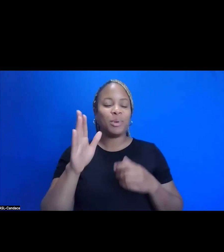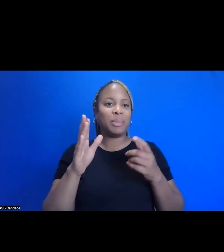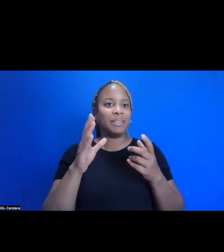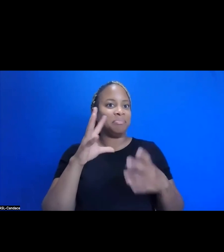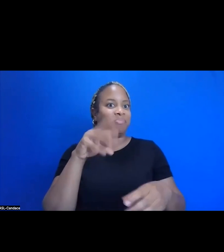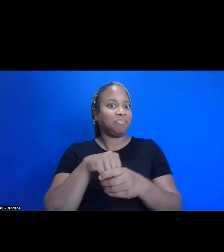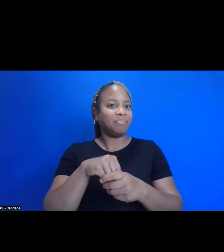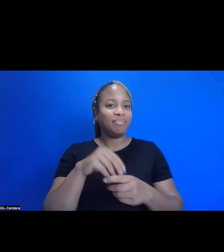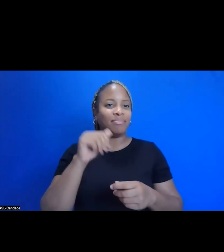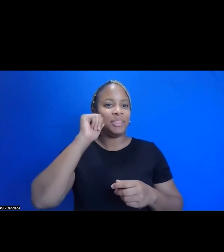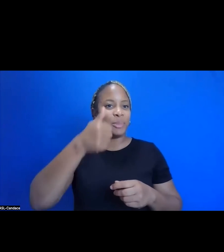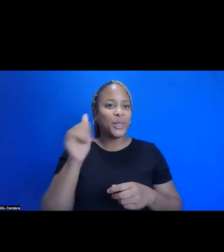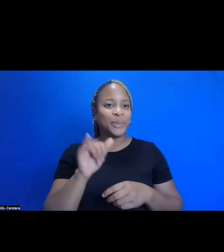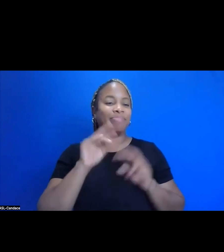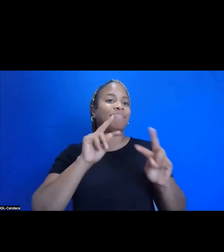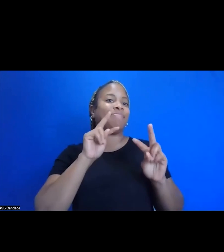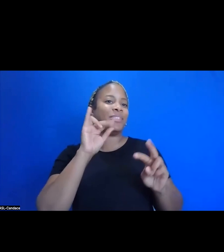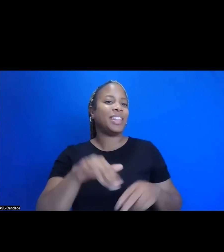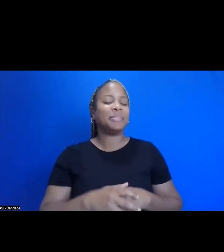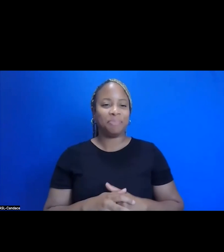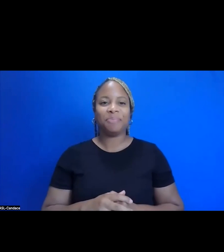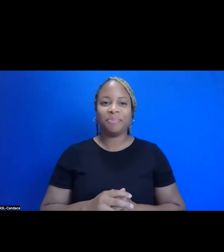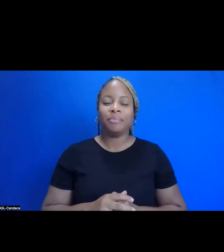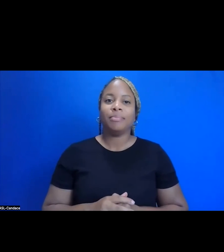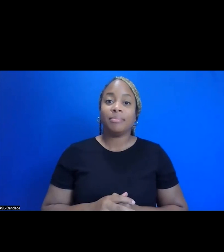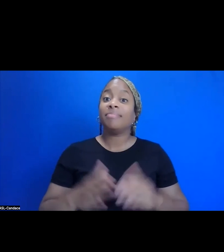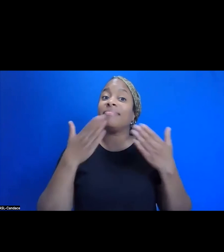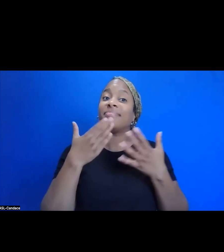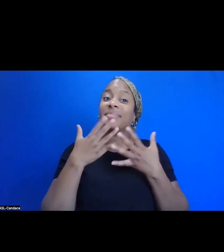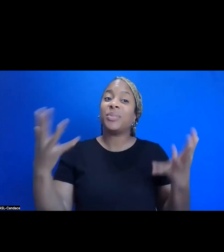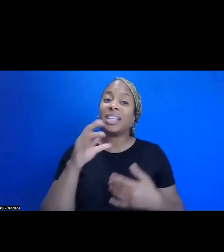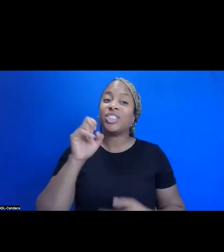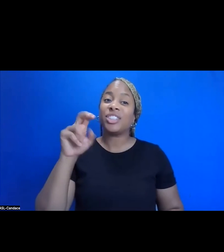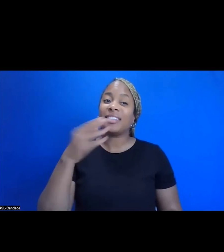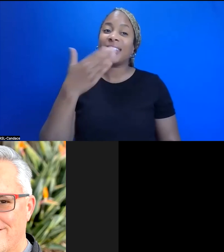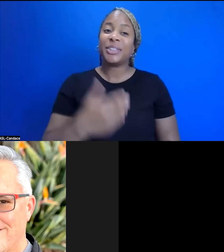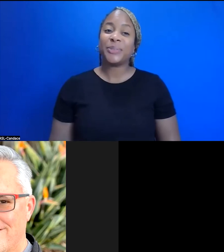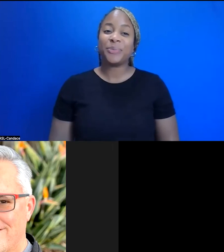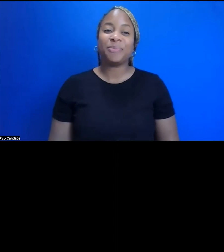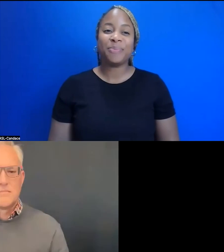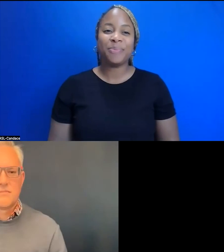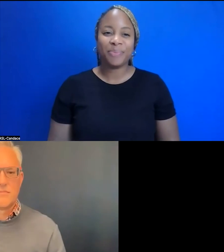in to that as well. So we look forward to that. So thank you again, Sean.